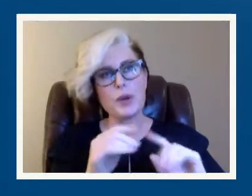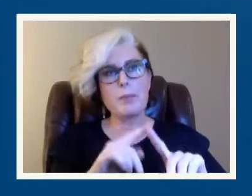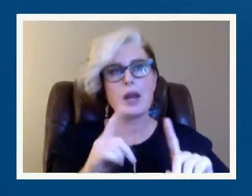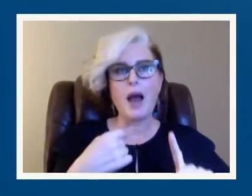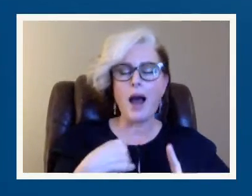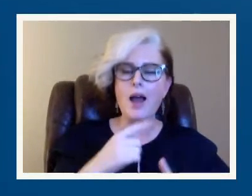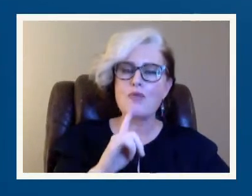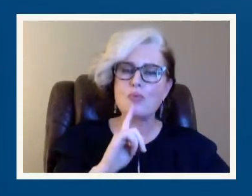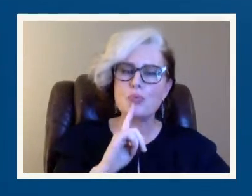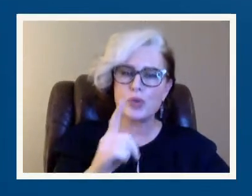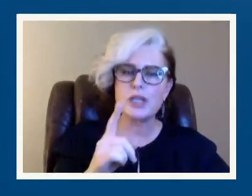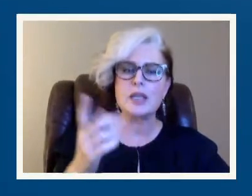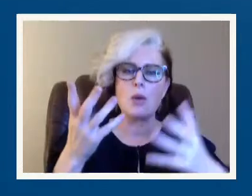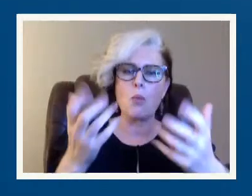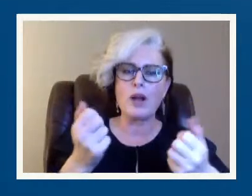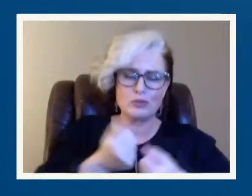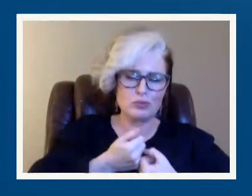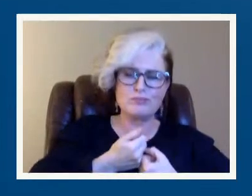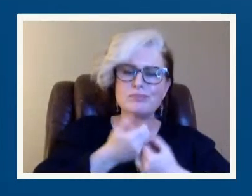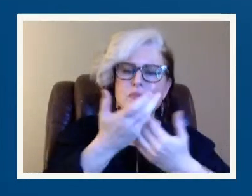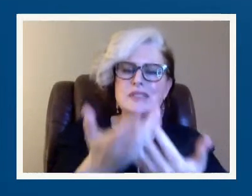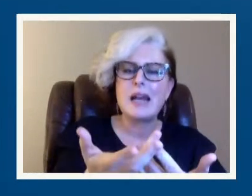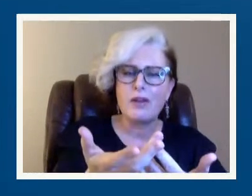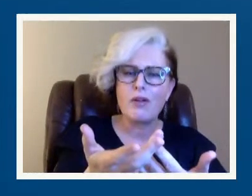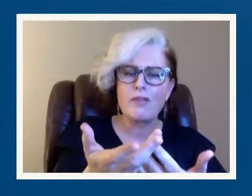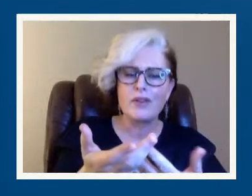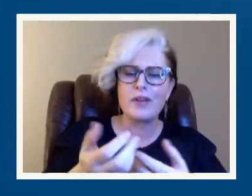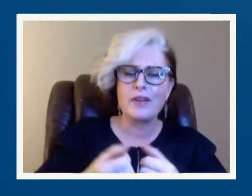really want to get this off my chest right now that